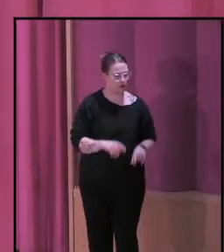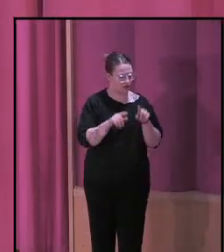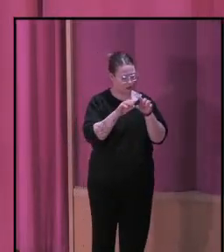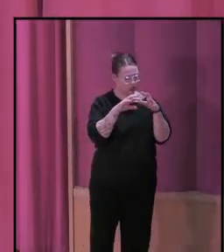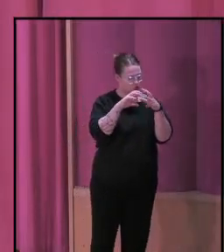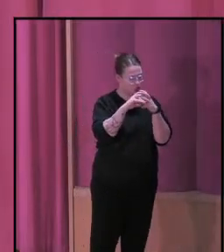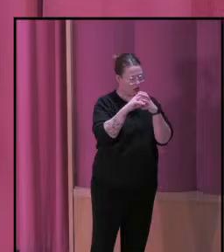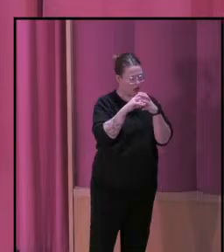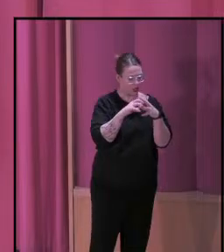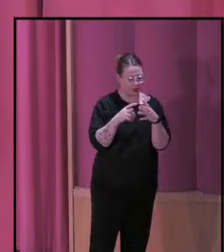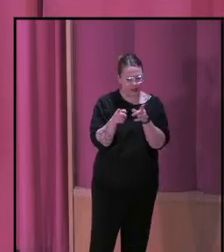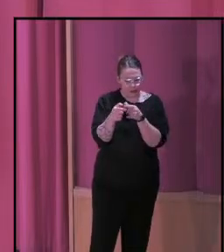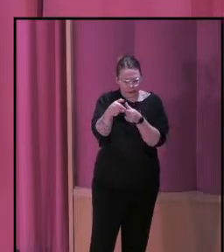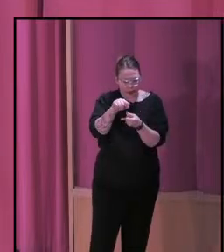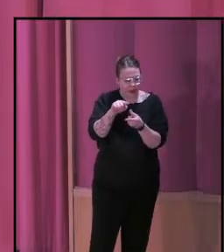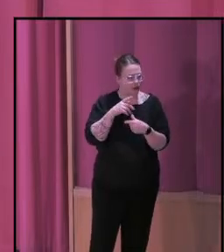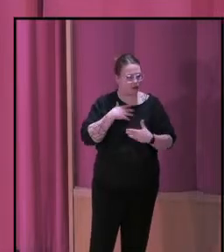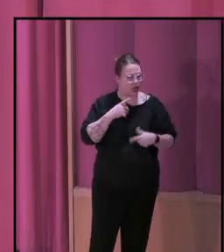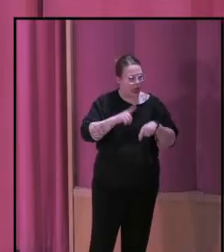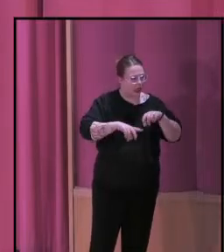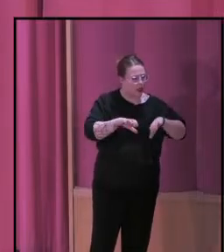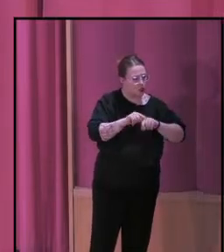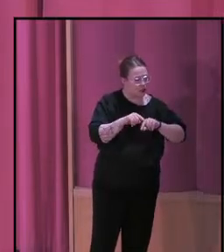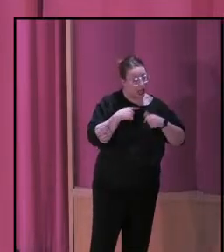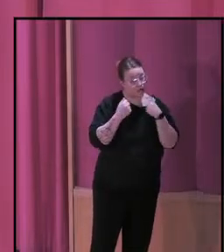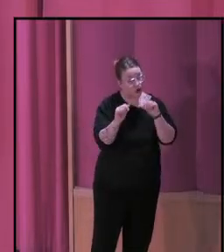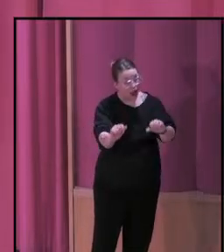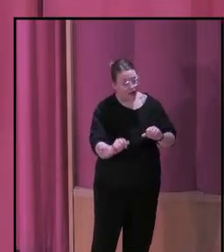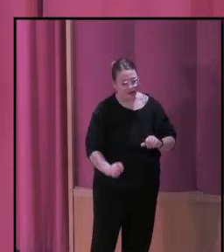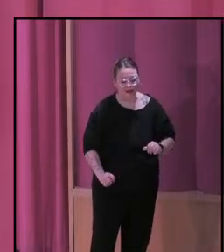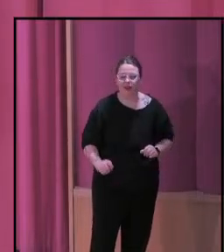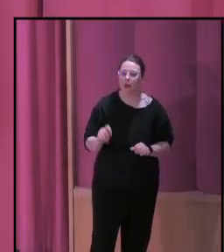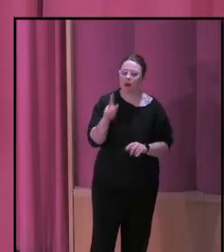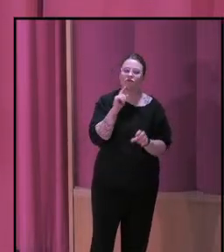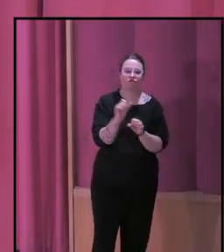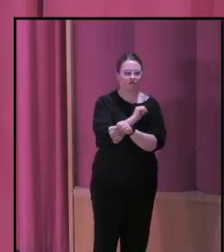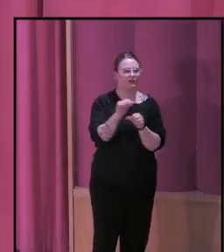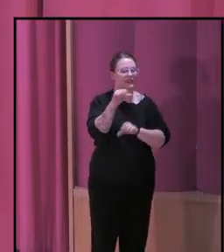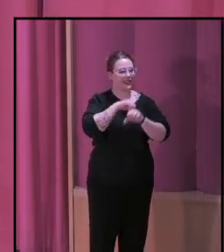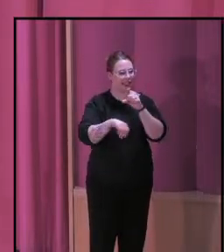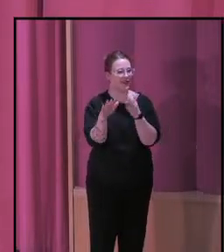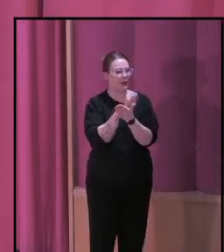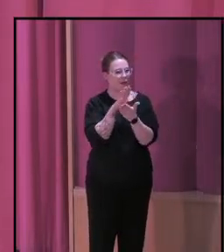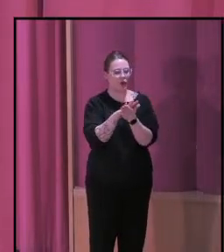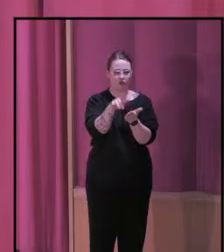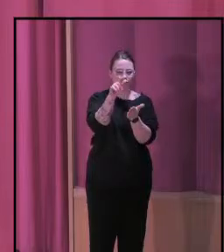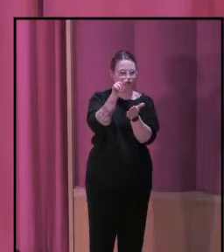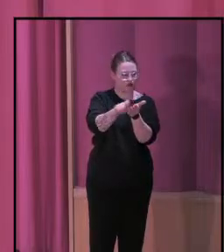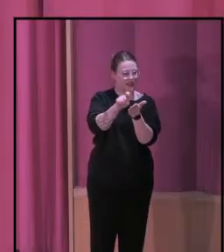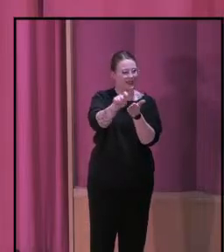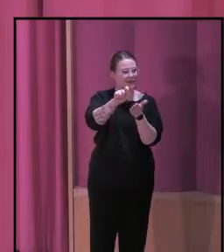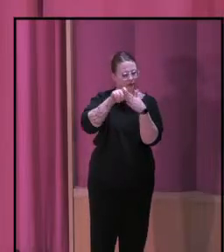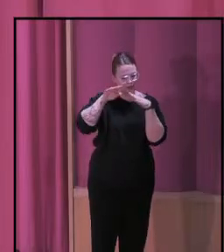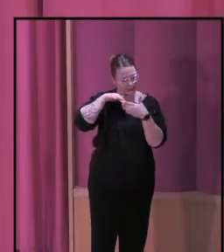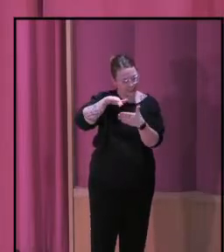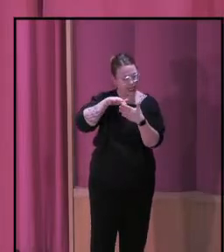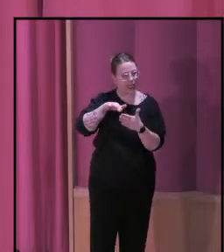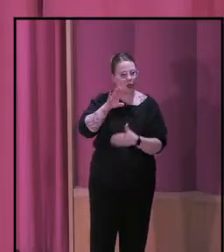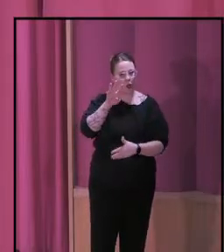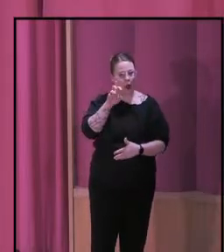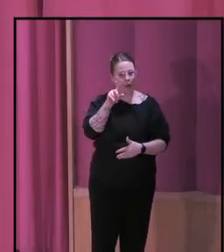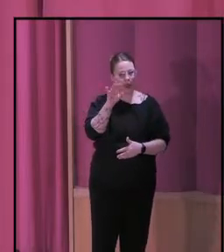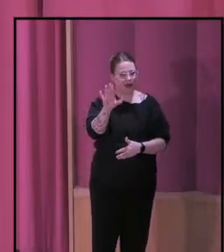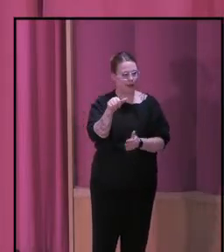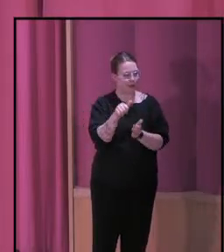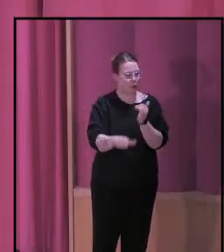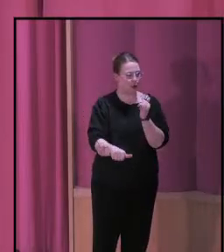I've tried. But there's a real scientific paper written on the physiology of cubic wombat poop, so make your life a little